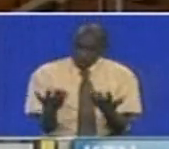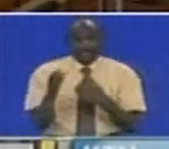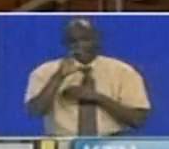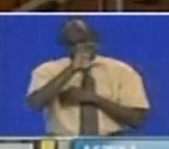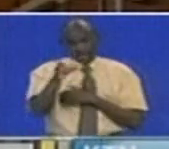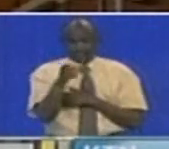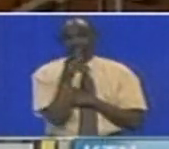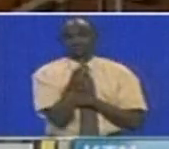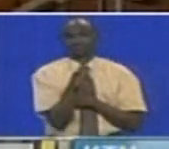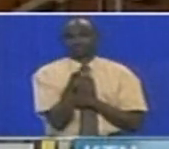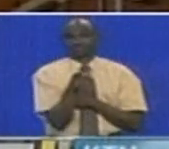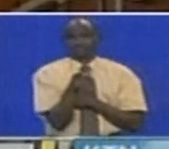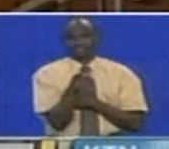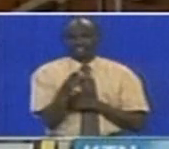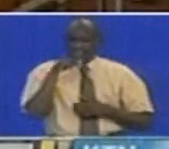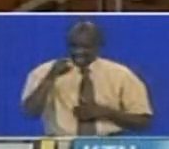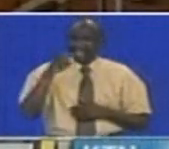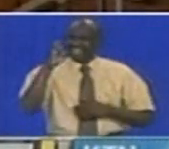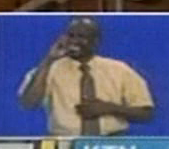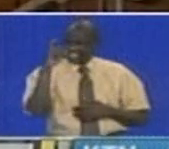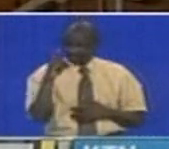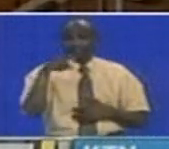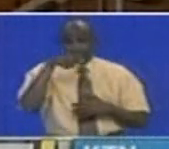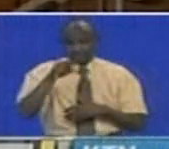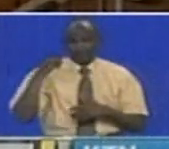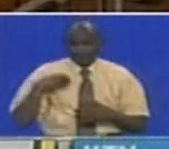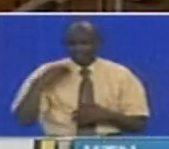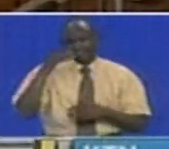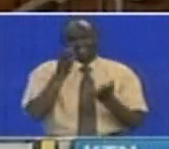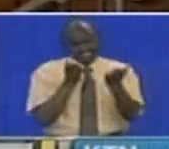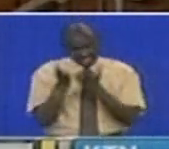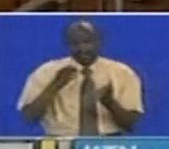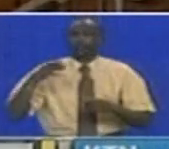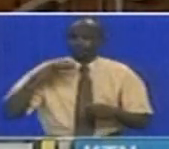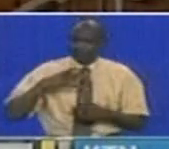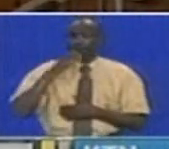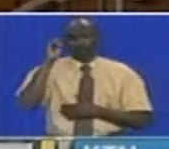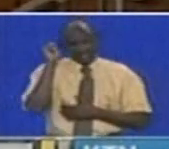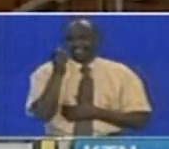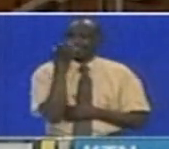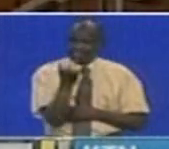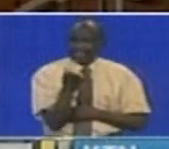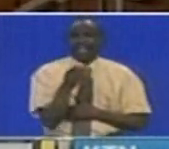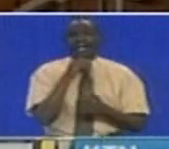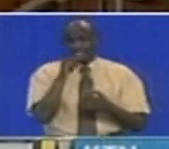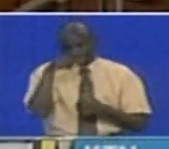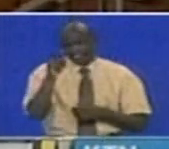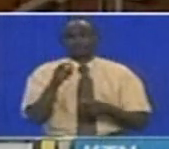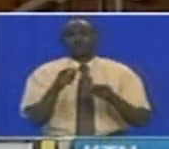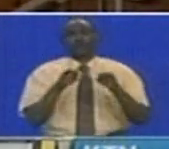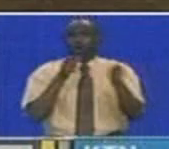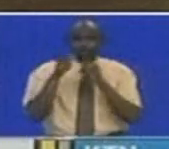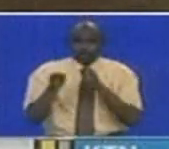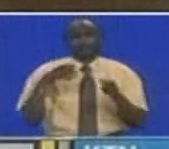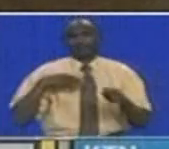level, so that the executive can be the servants of the people of Kenya and not the rulers of the people